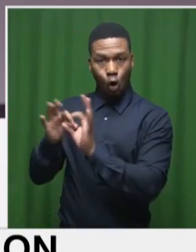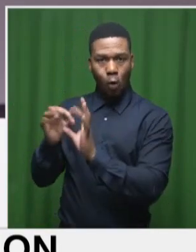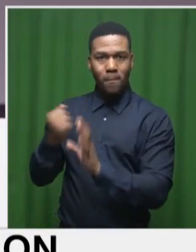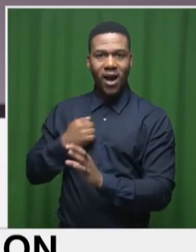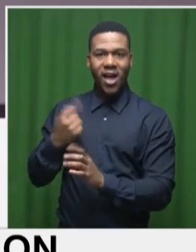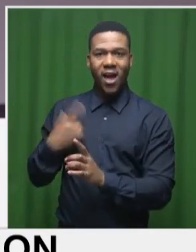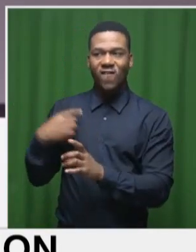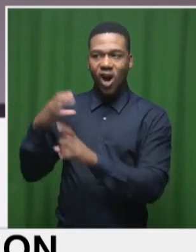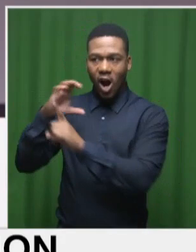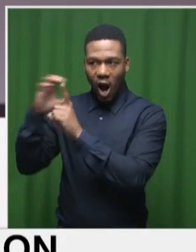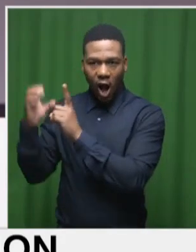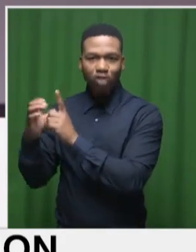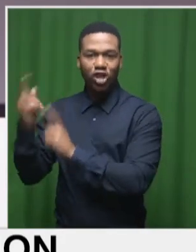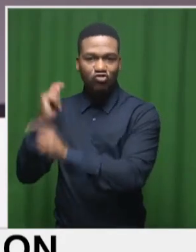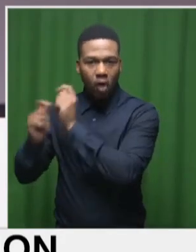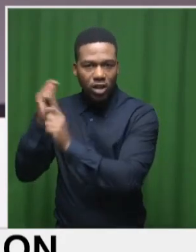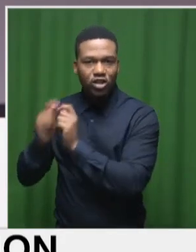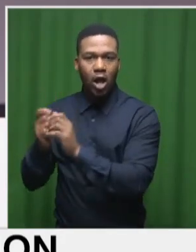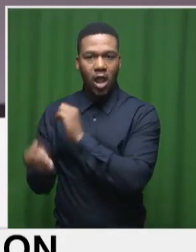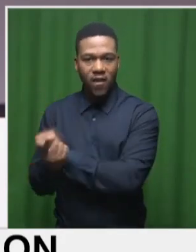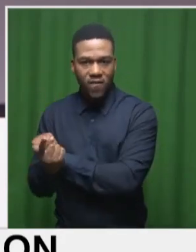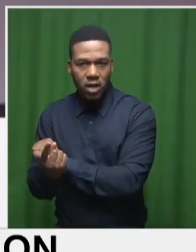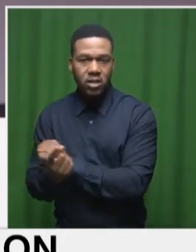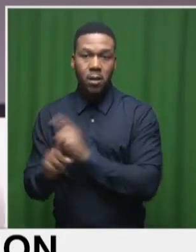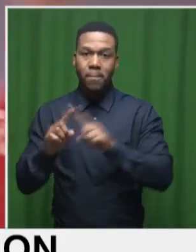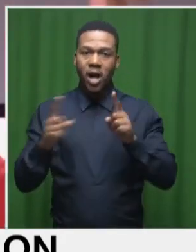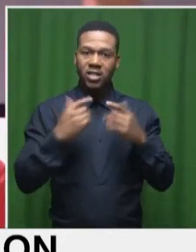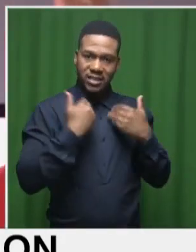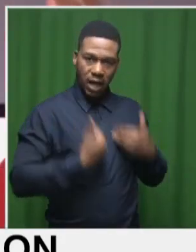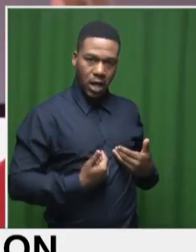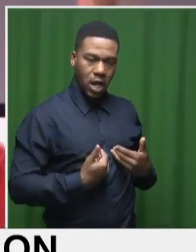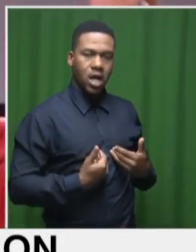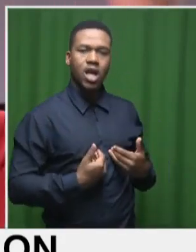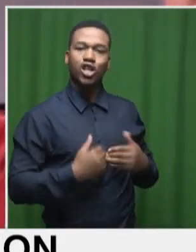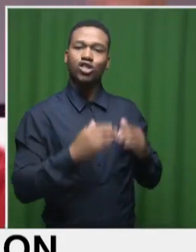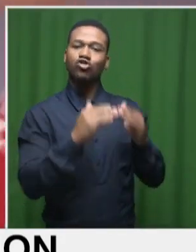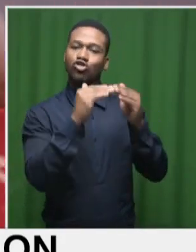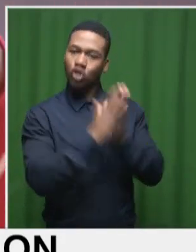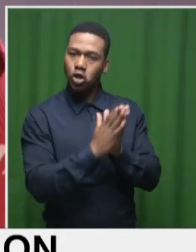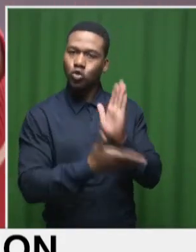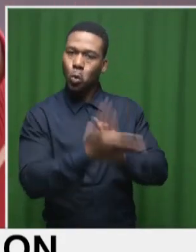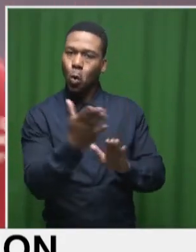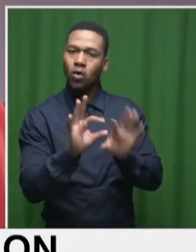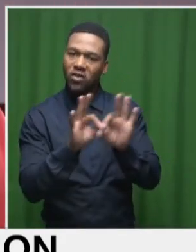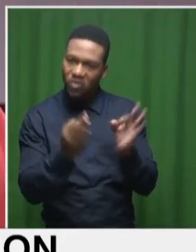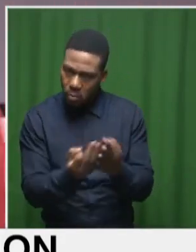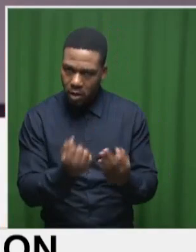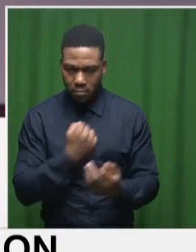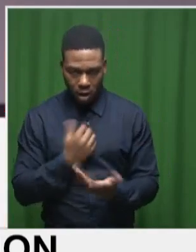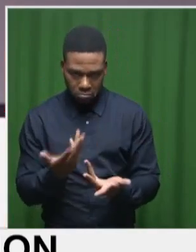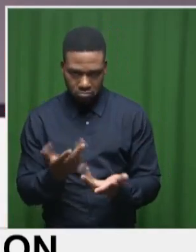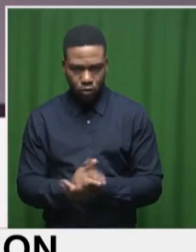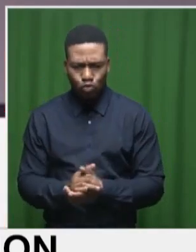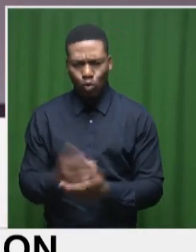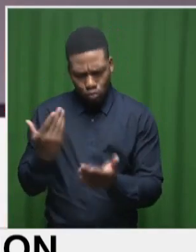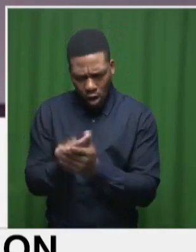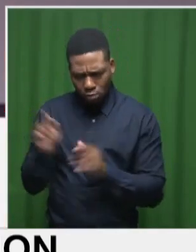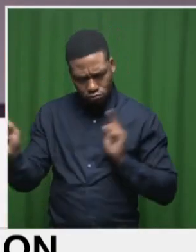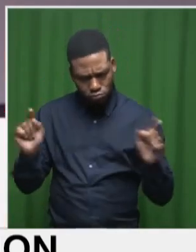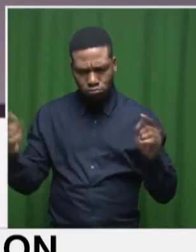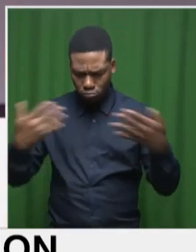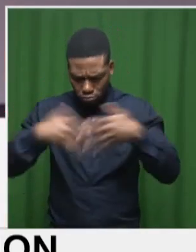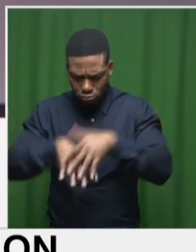Sunday, there's church. You know? So these things can coexist. So it was me trying to put both these two worlds into like a single space.